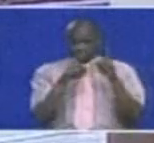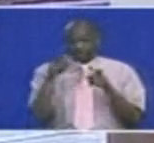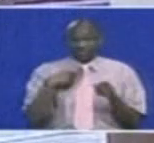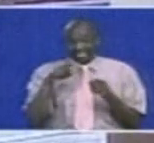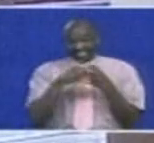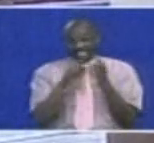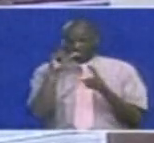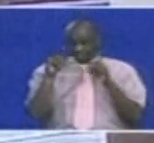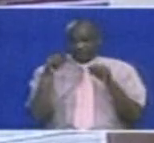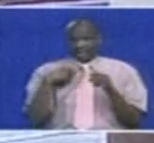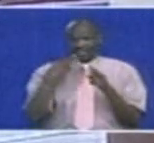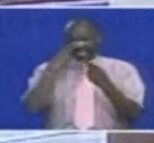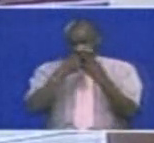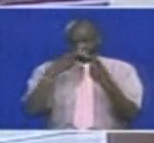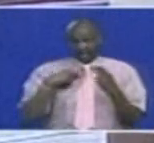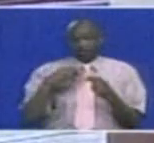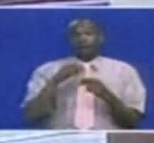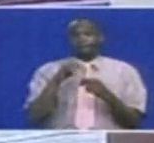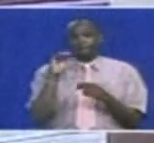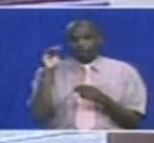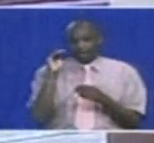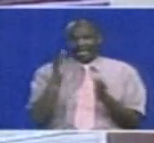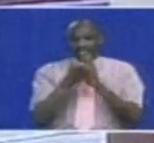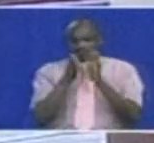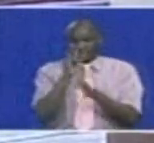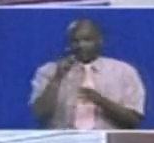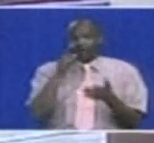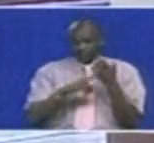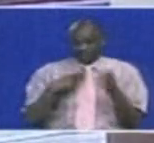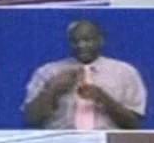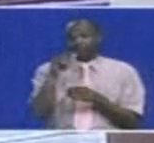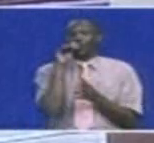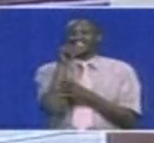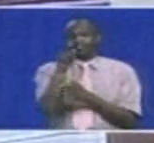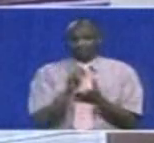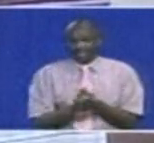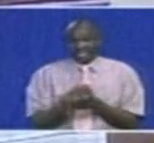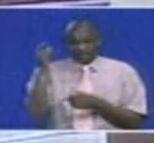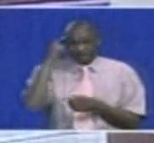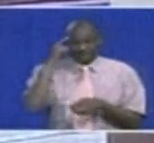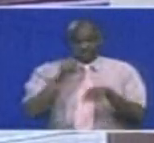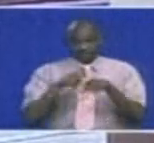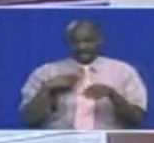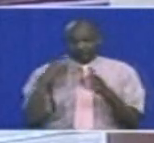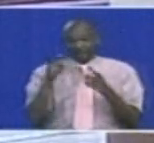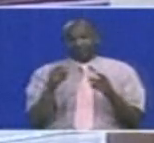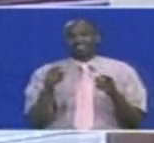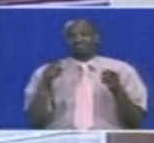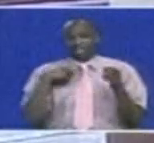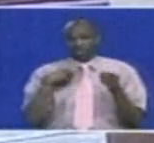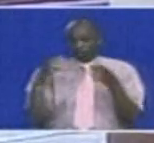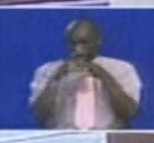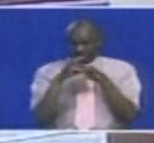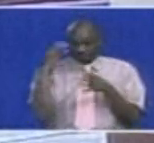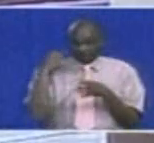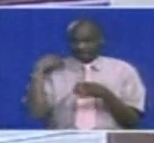them. Remember, the hashtag is MorningExpressKTN. But here's what I want them to ask him. Remember when they were forming the Grand Coalition cabinet?